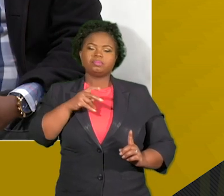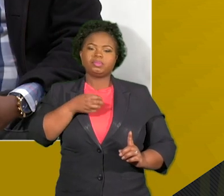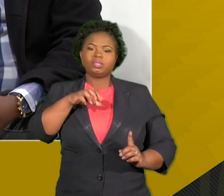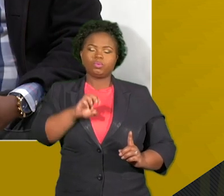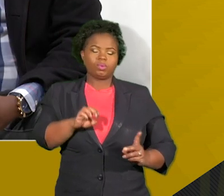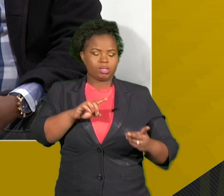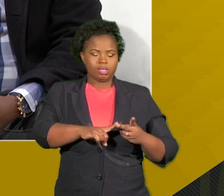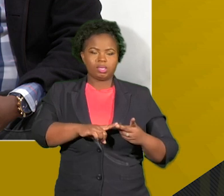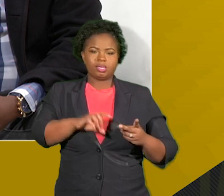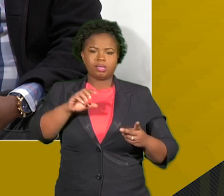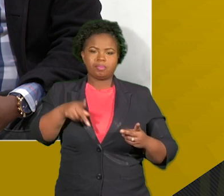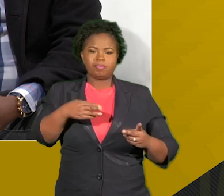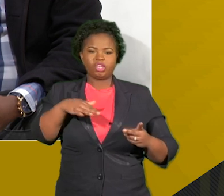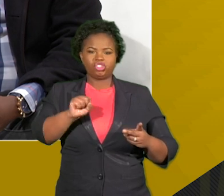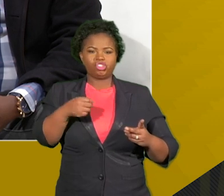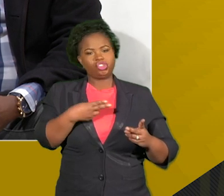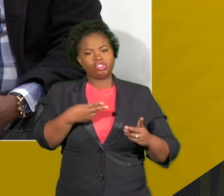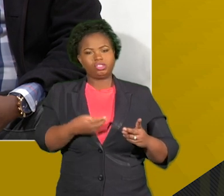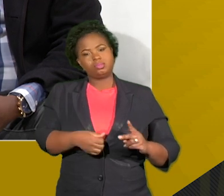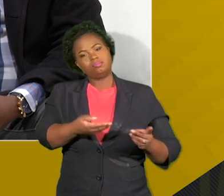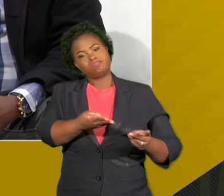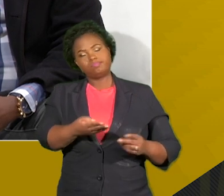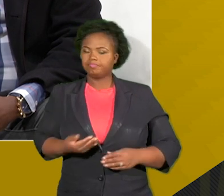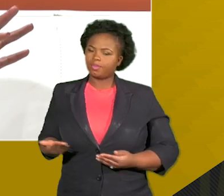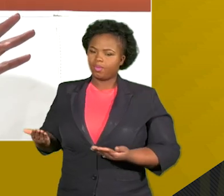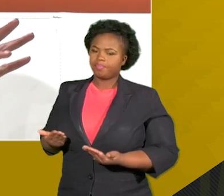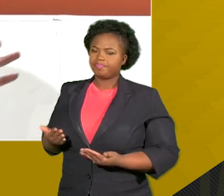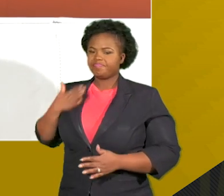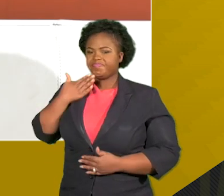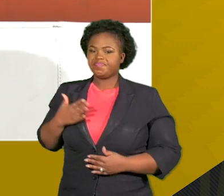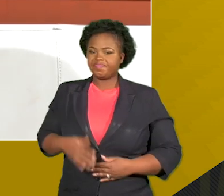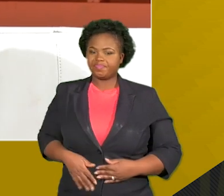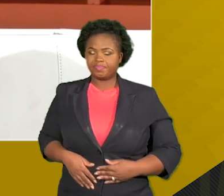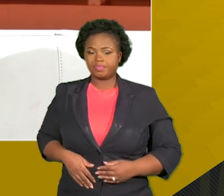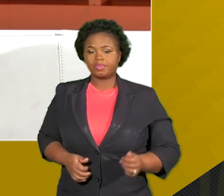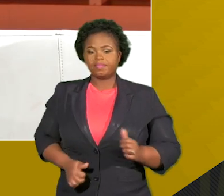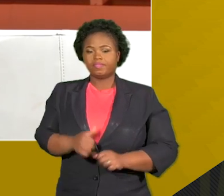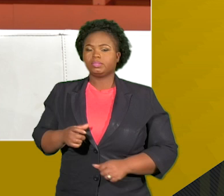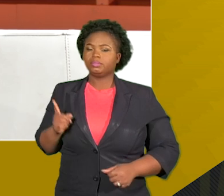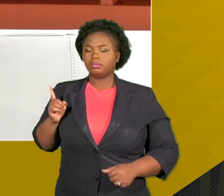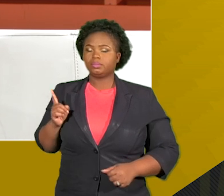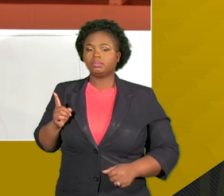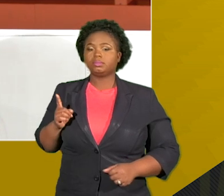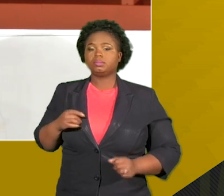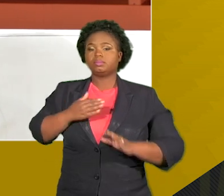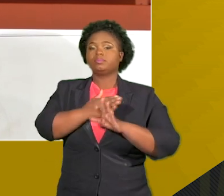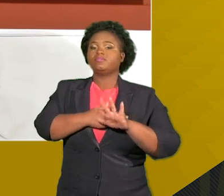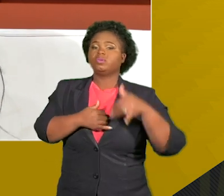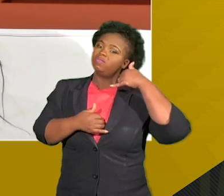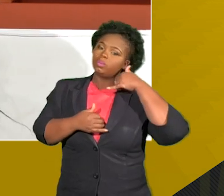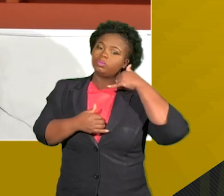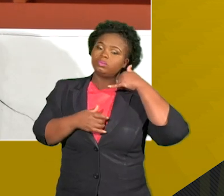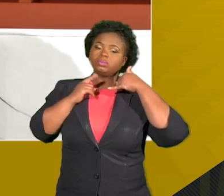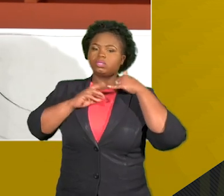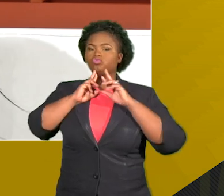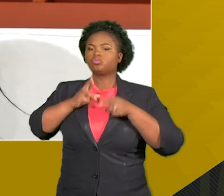Pej Ratirumela. Welcome to Daily Thetha. Thanks. But before re tla ko lona, a re kweng just a response from Tate Vincent ka